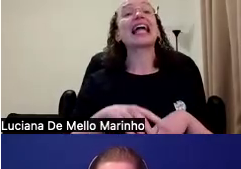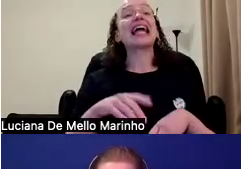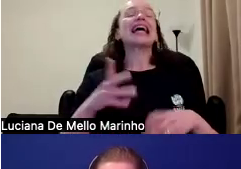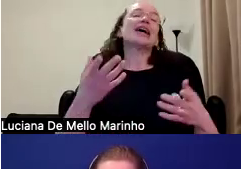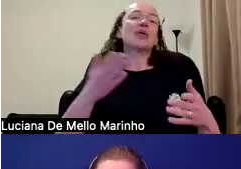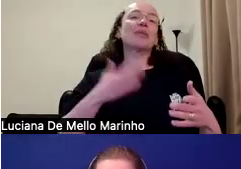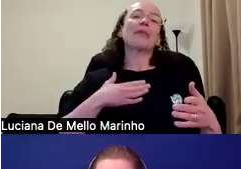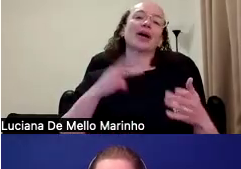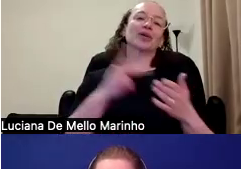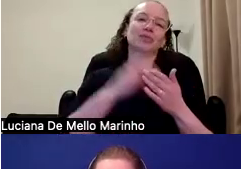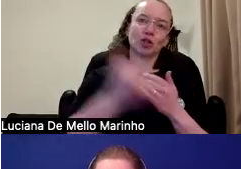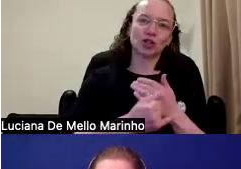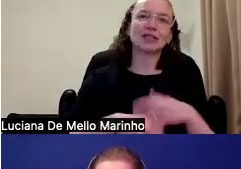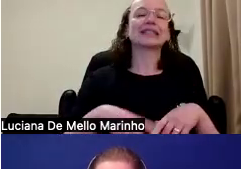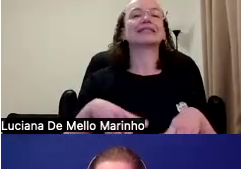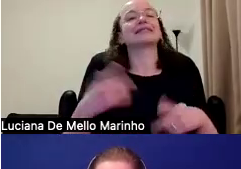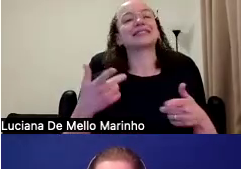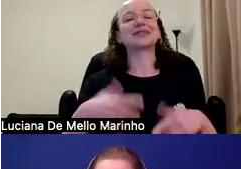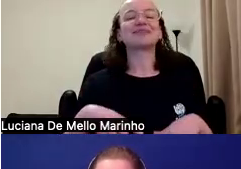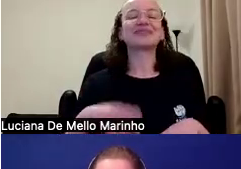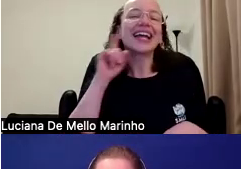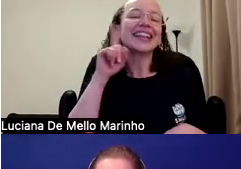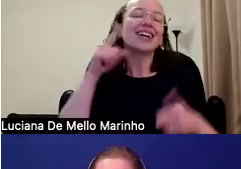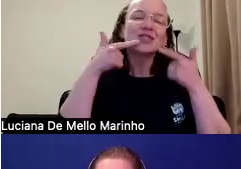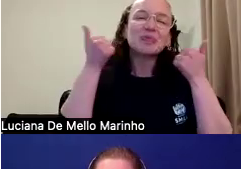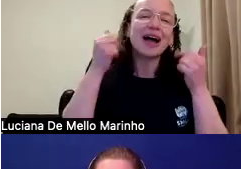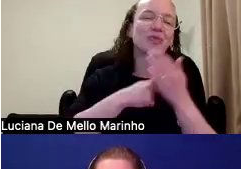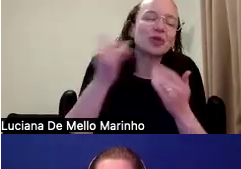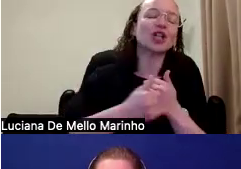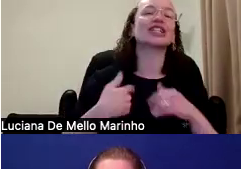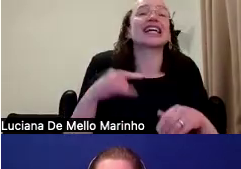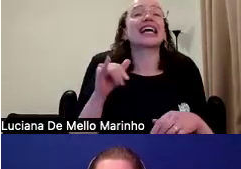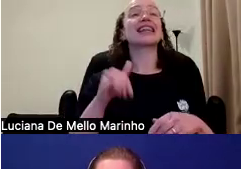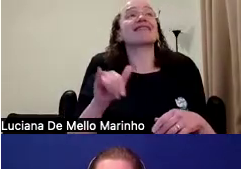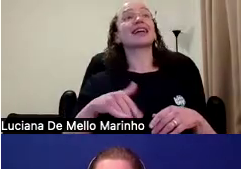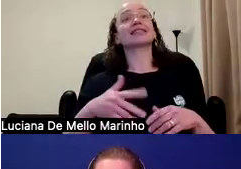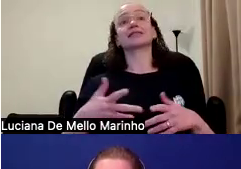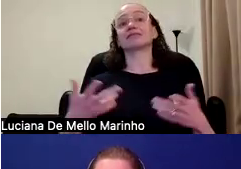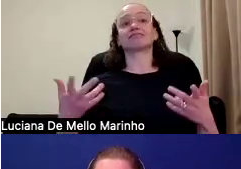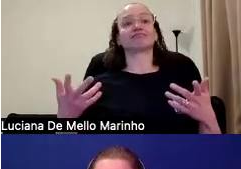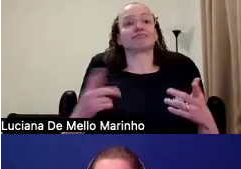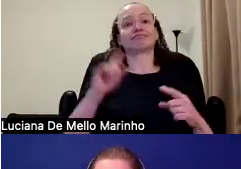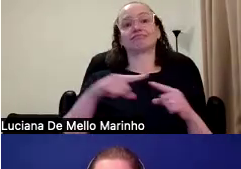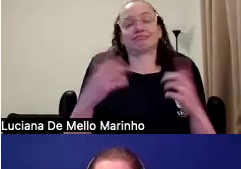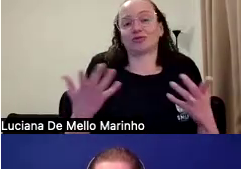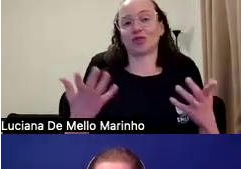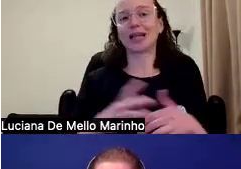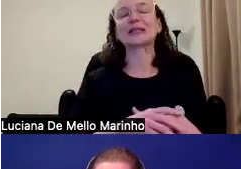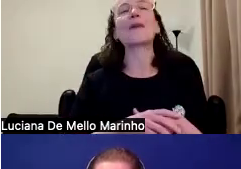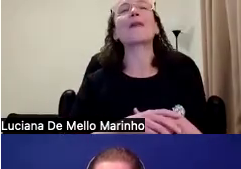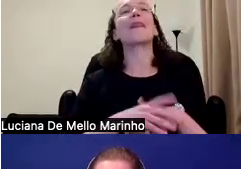right now, and there is a lot of work that goes into that. But my project uh, it's called the Deaf Smile